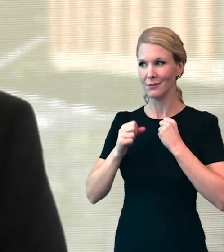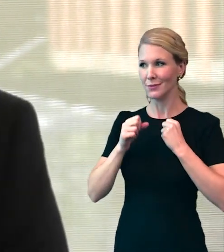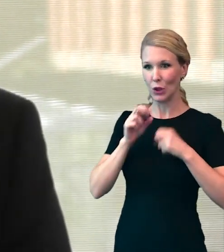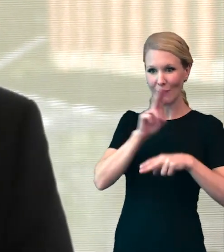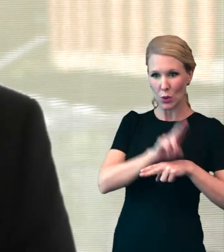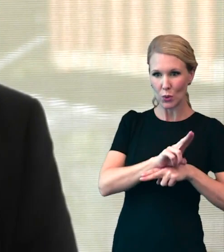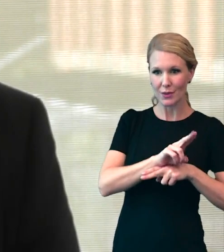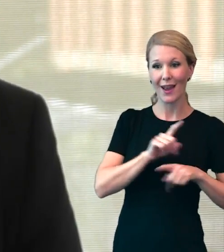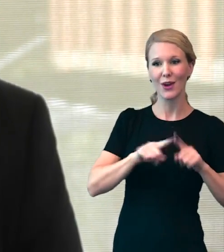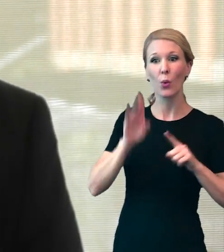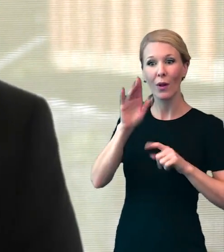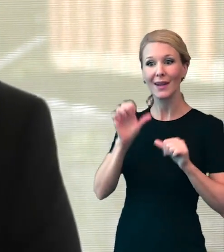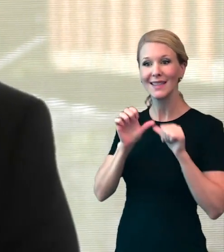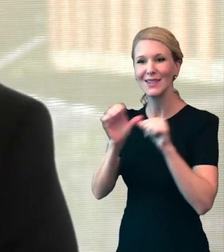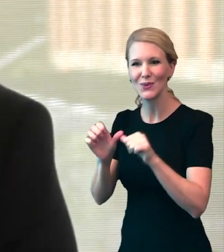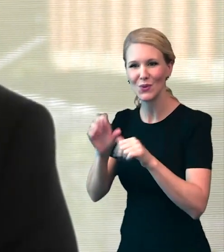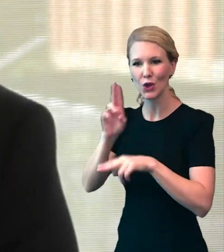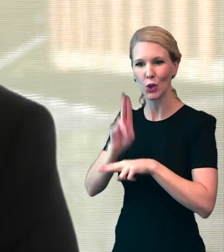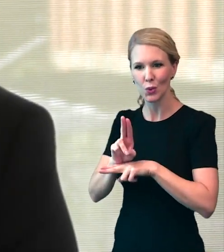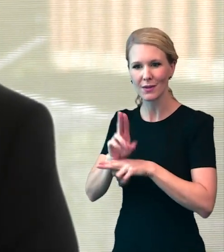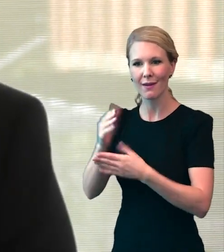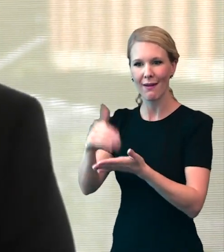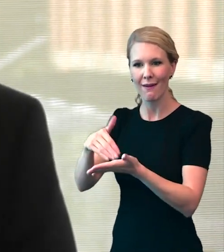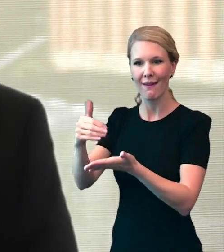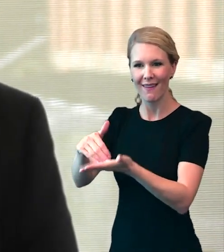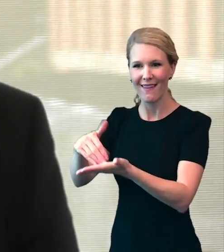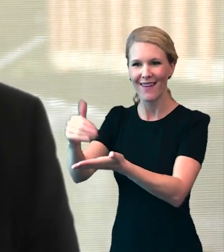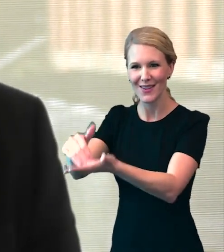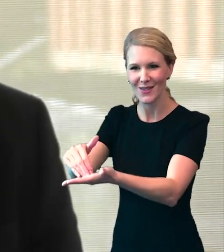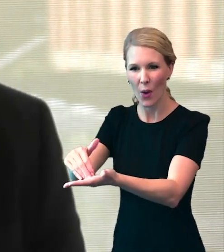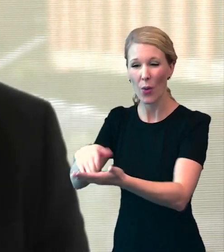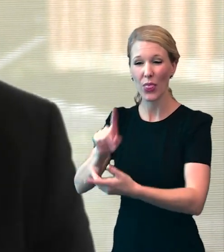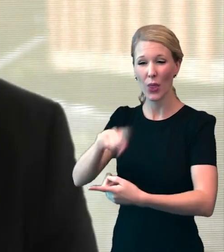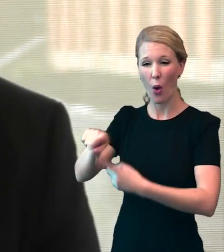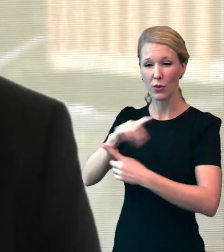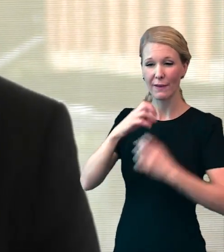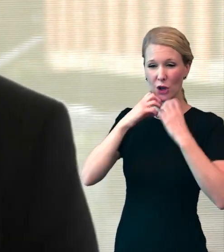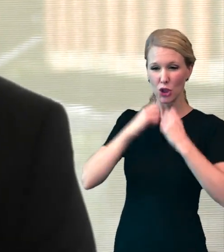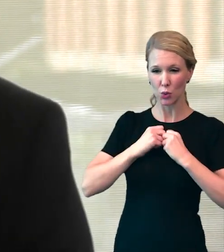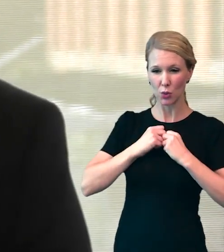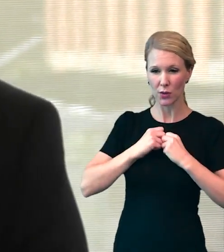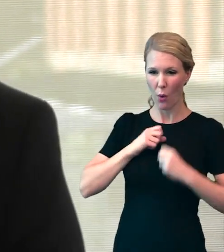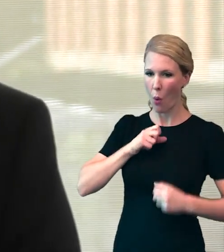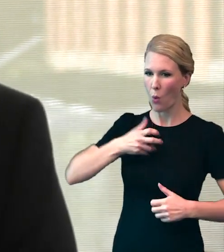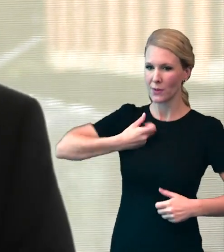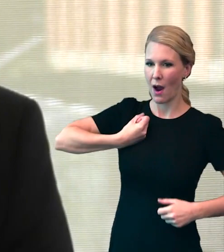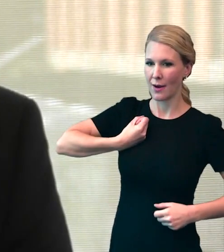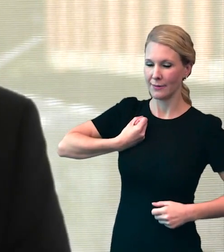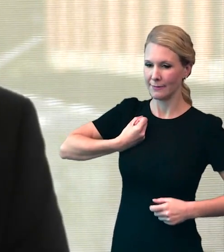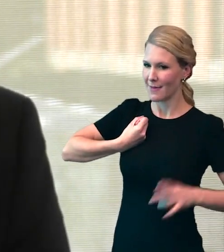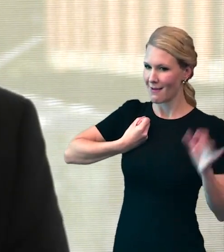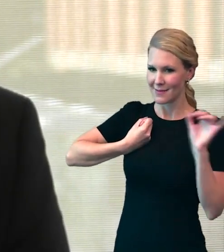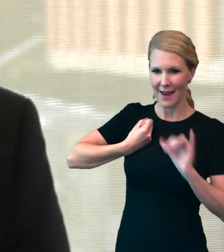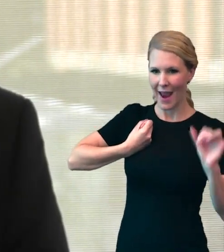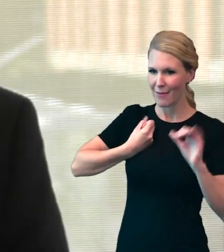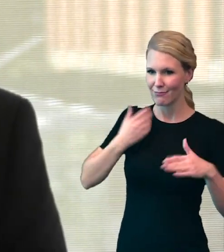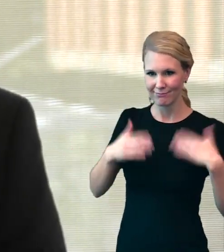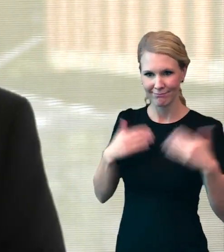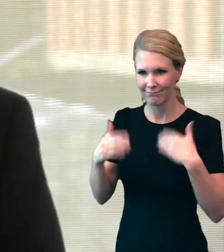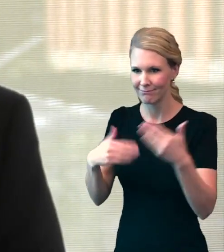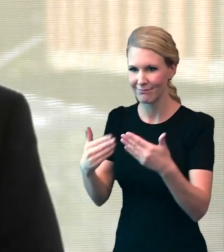them again and again. I urge you to cling on to these virtues when you're being tested, just as you did during this exact year.